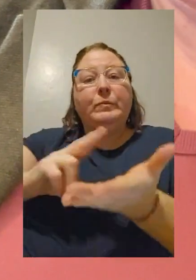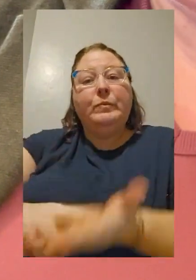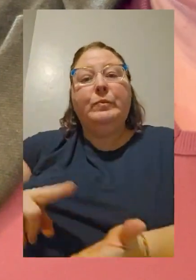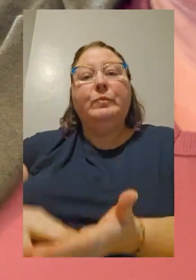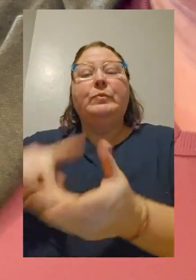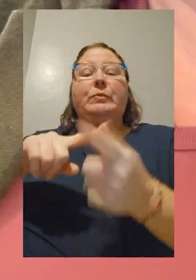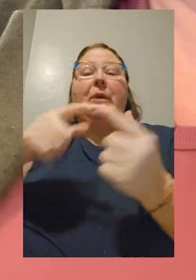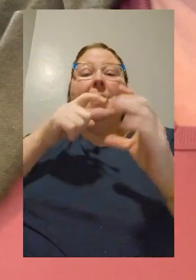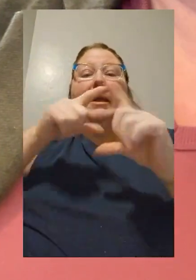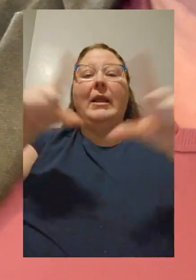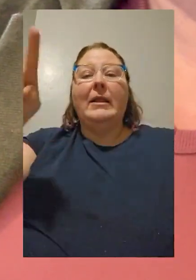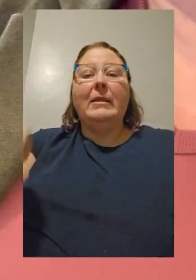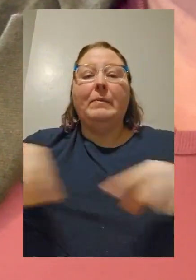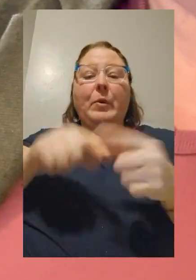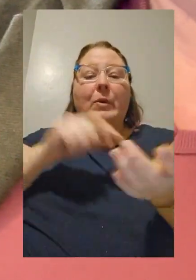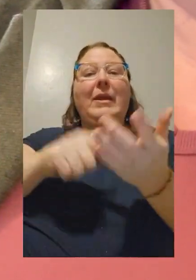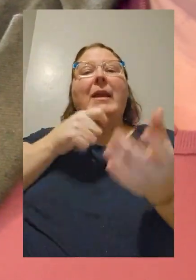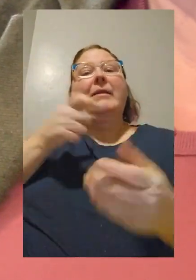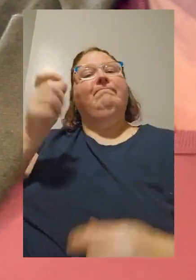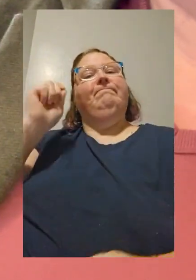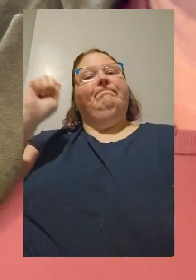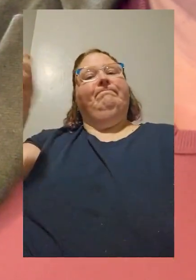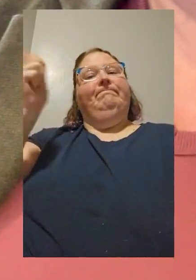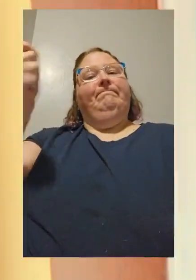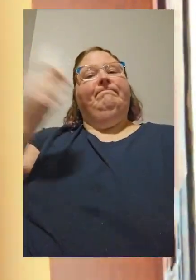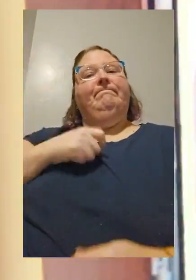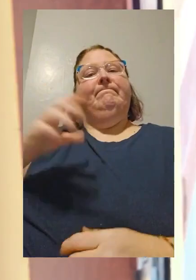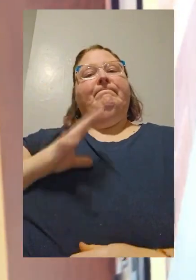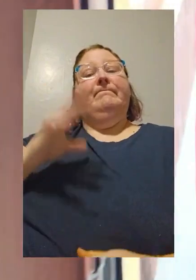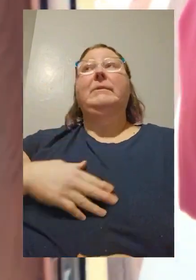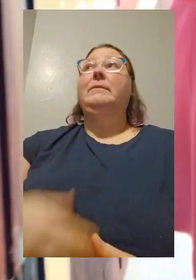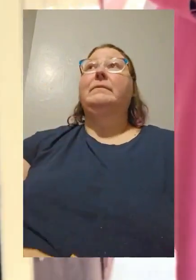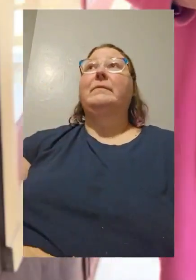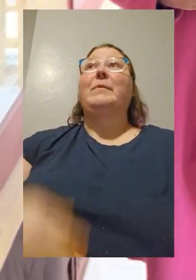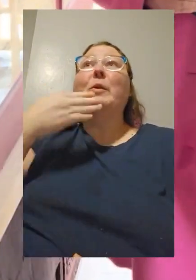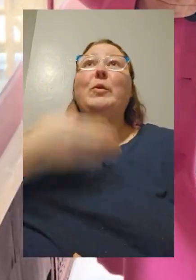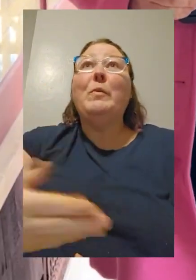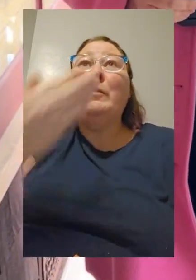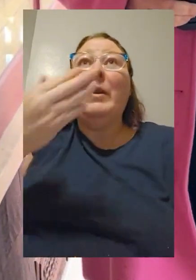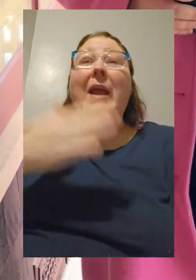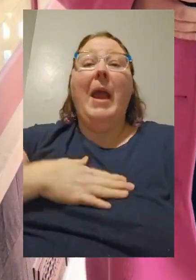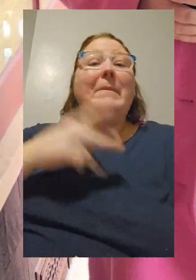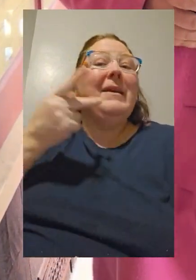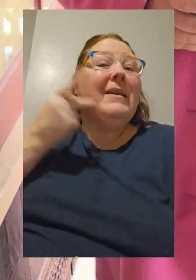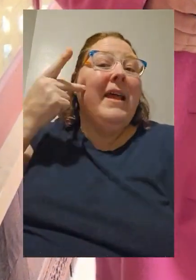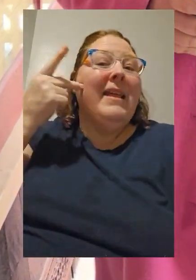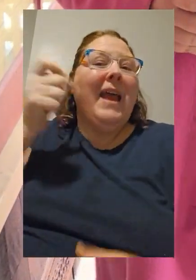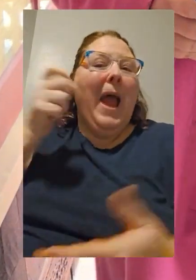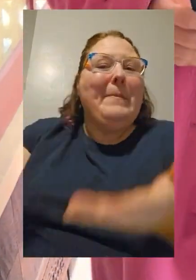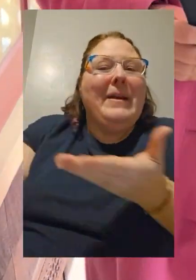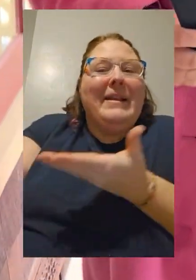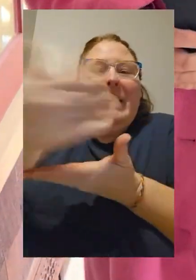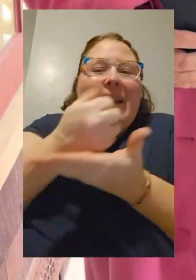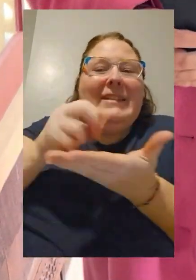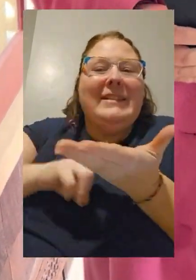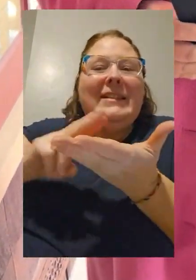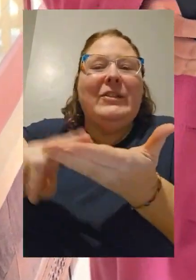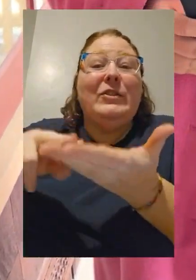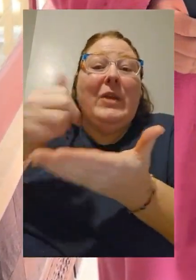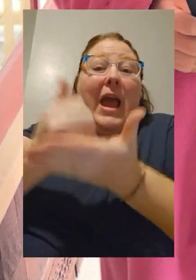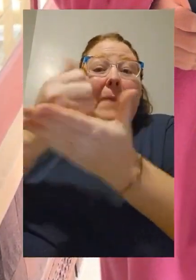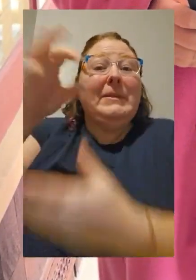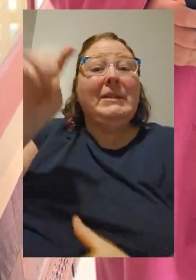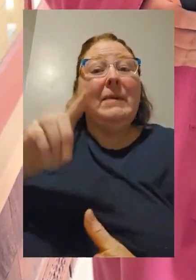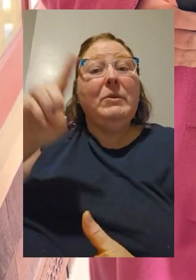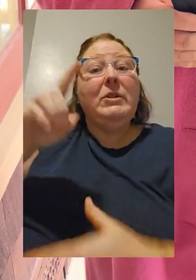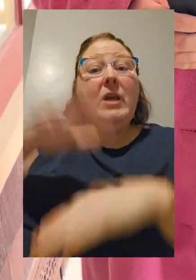handy-dandy clipboard, but will also give you a script to use at the door. Good morning, I'm Kelly. I'm here collecting